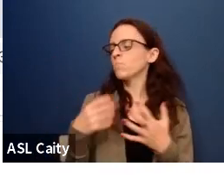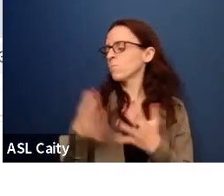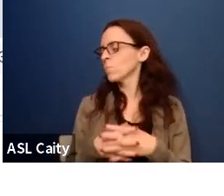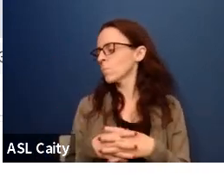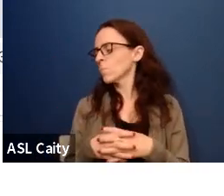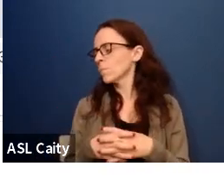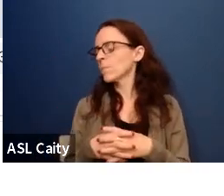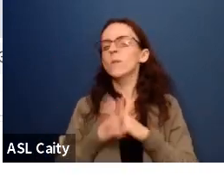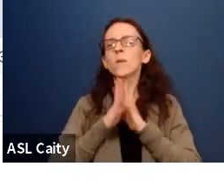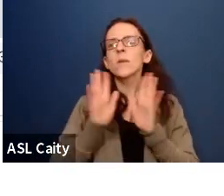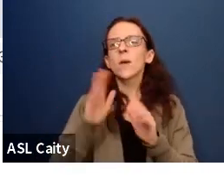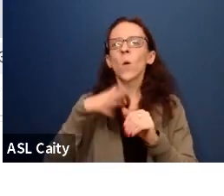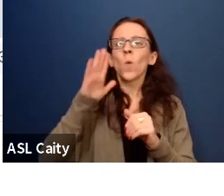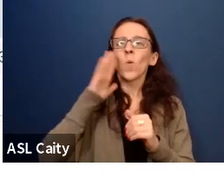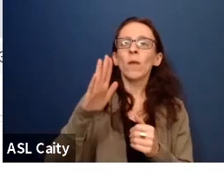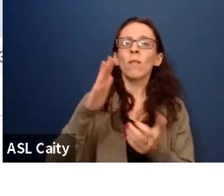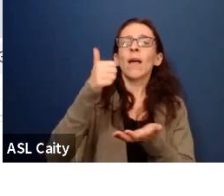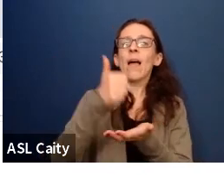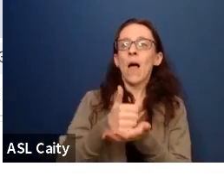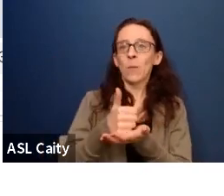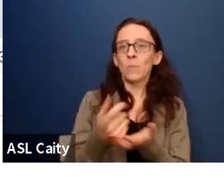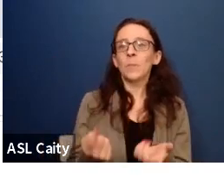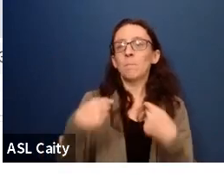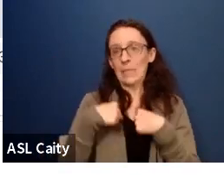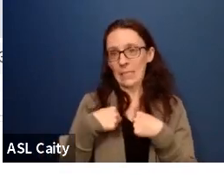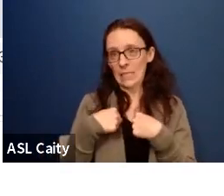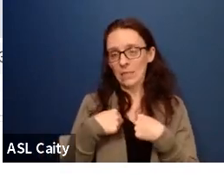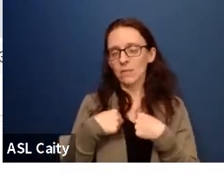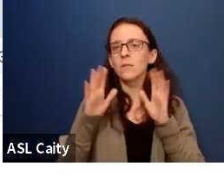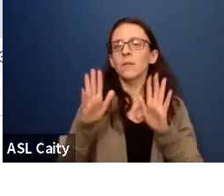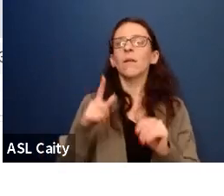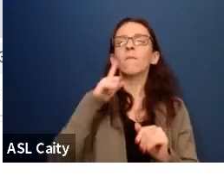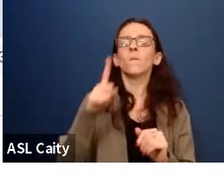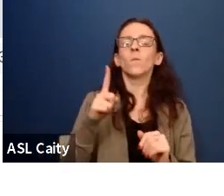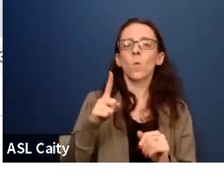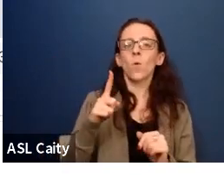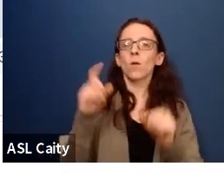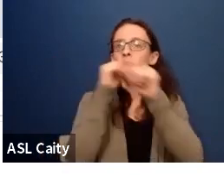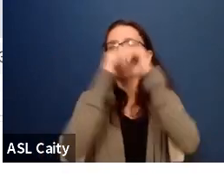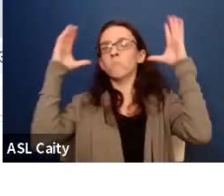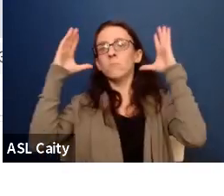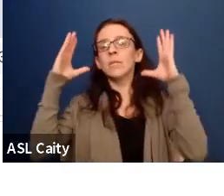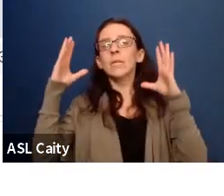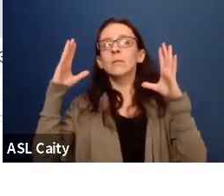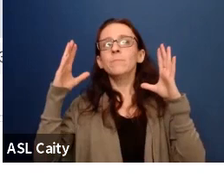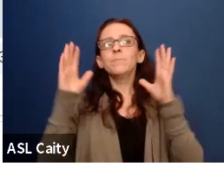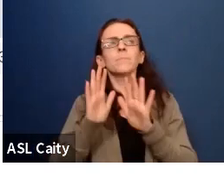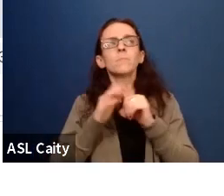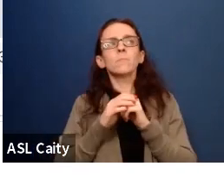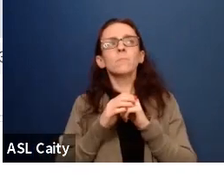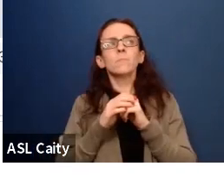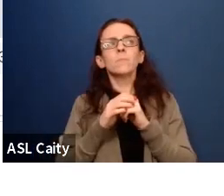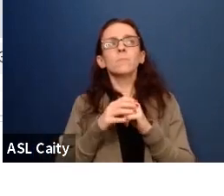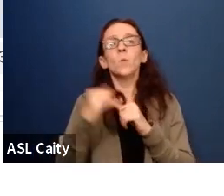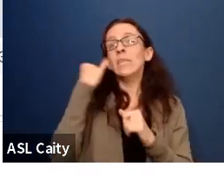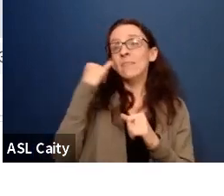it will help me to better understand if the tier, if simply using